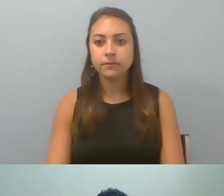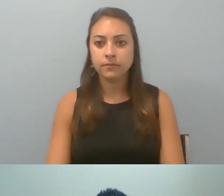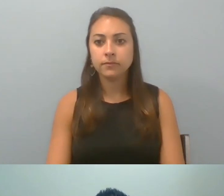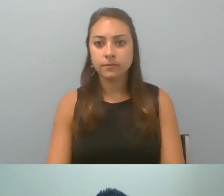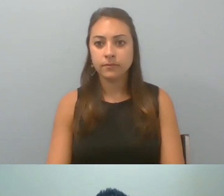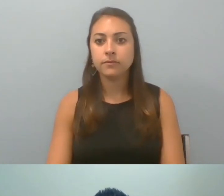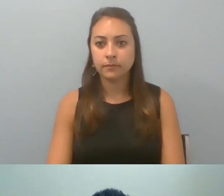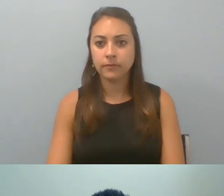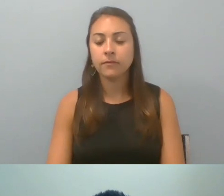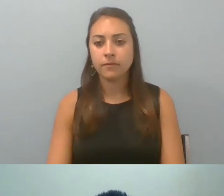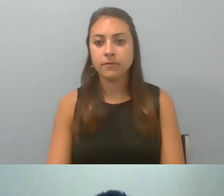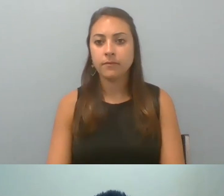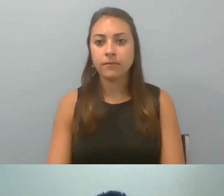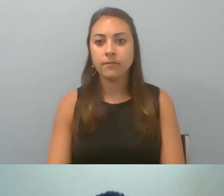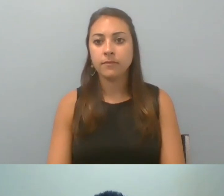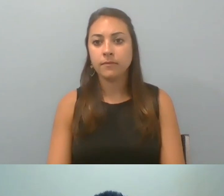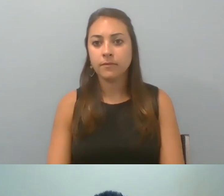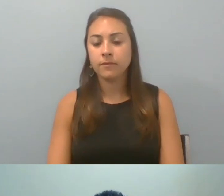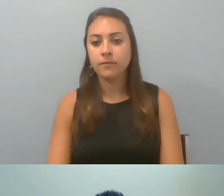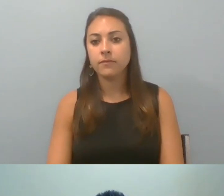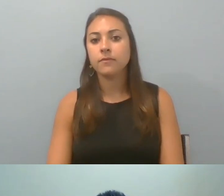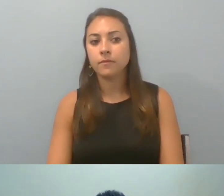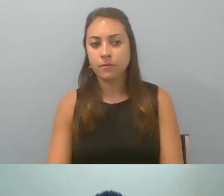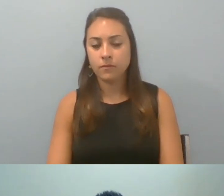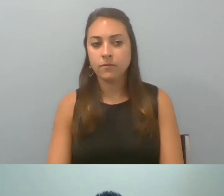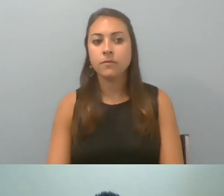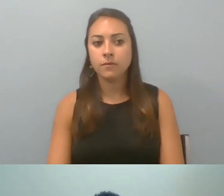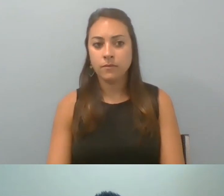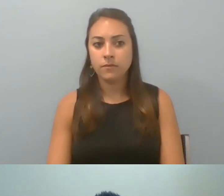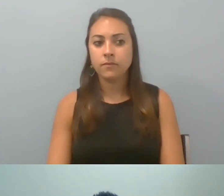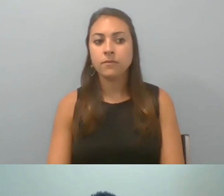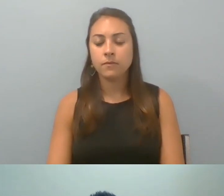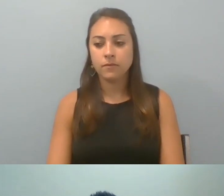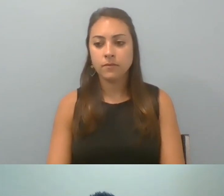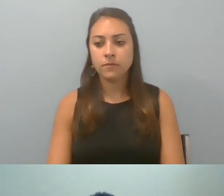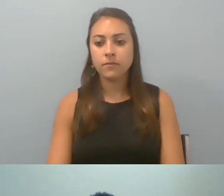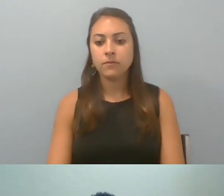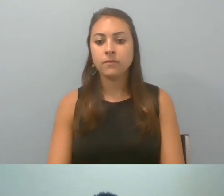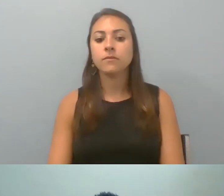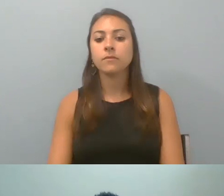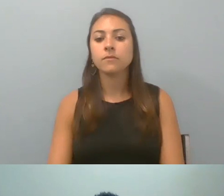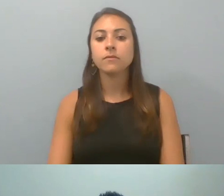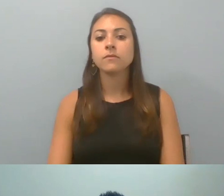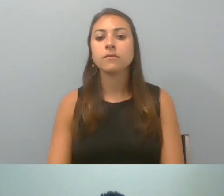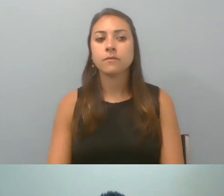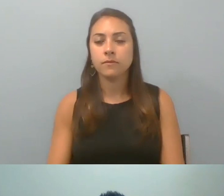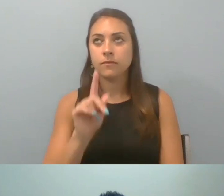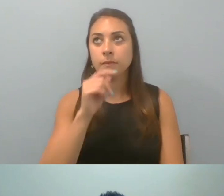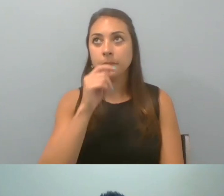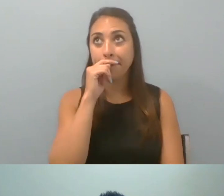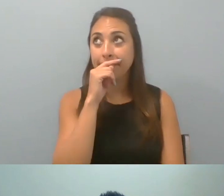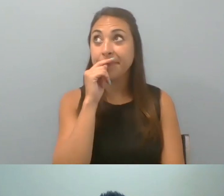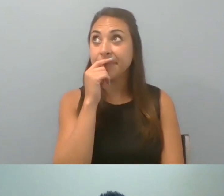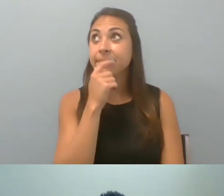You might be wanting to do this simultaneously if you think that there are other needs related to food, like a housing need might be